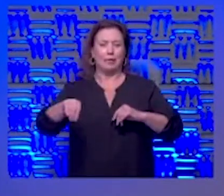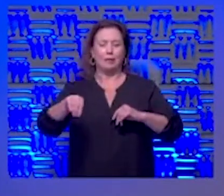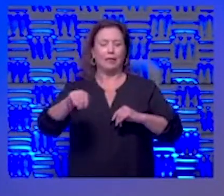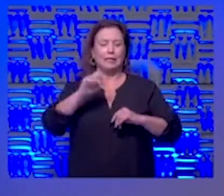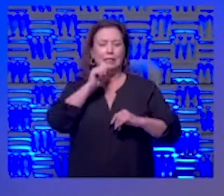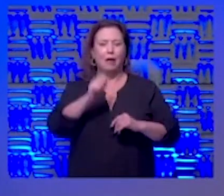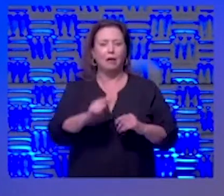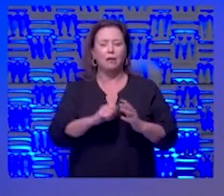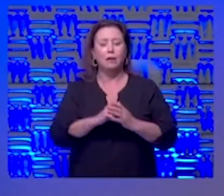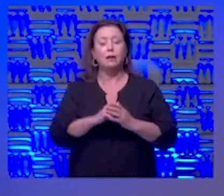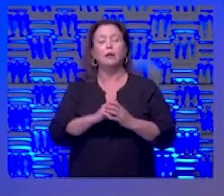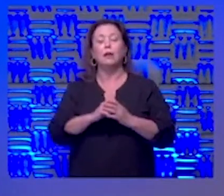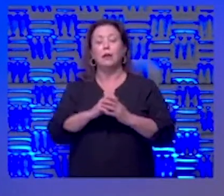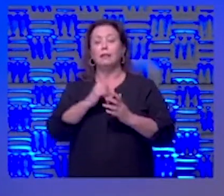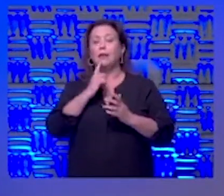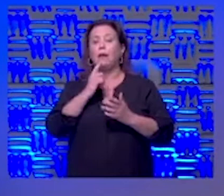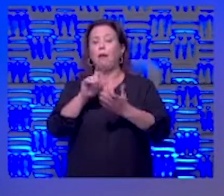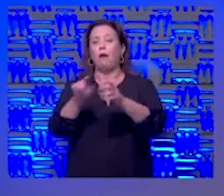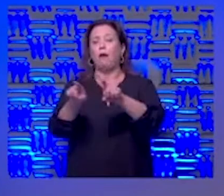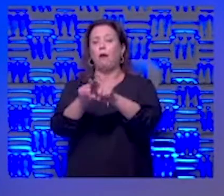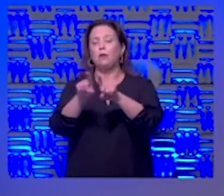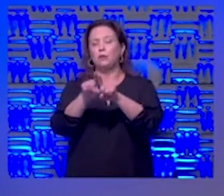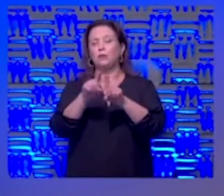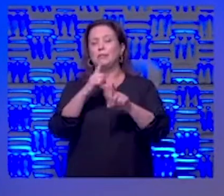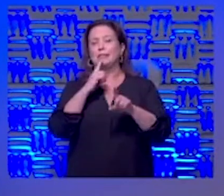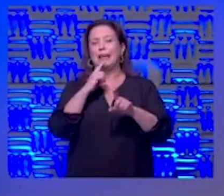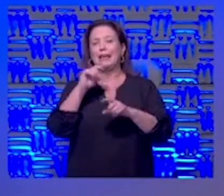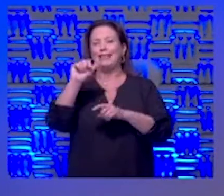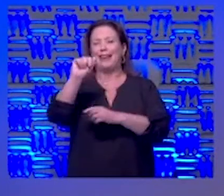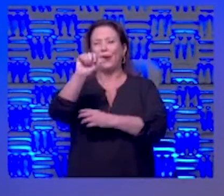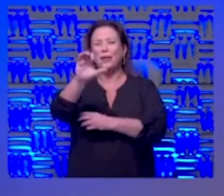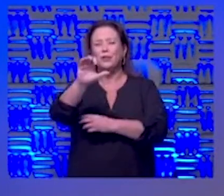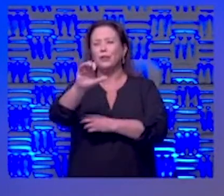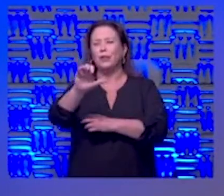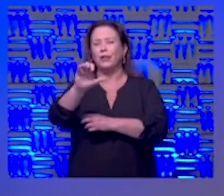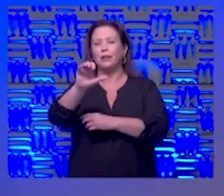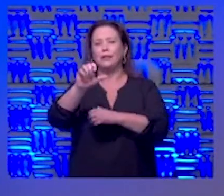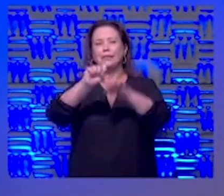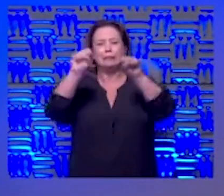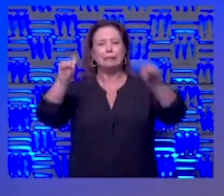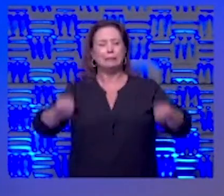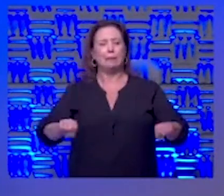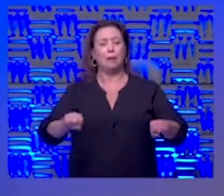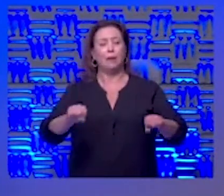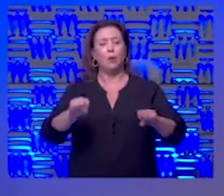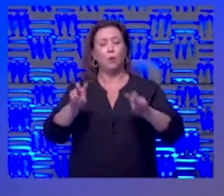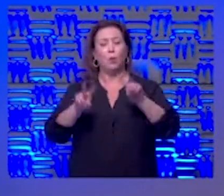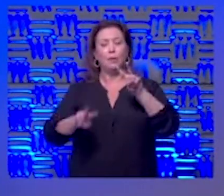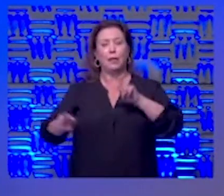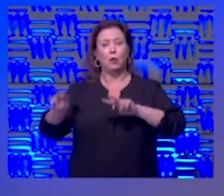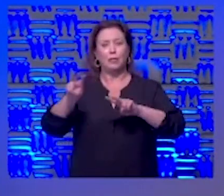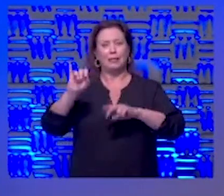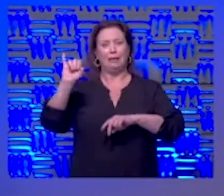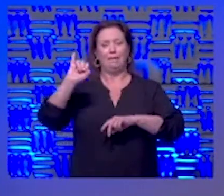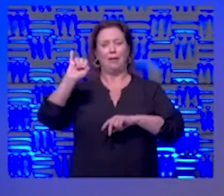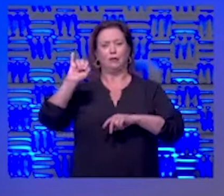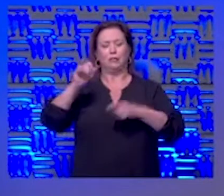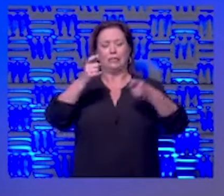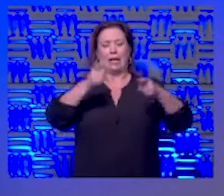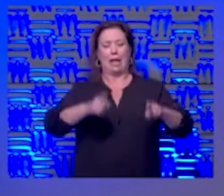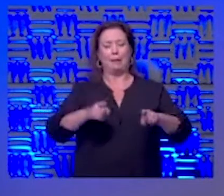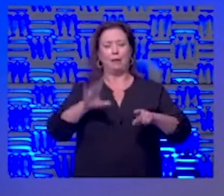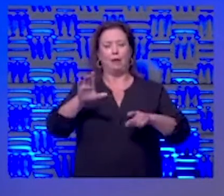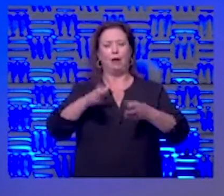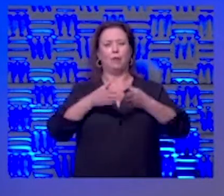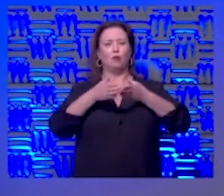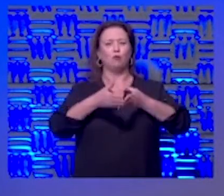also, they certainly ruled out things like the AC or the air conditioning system when they looked at the infections that occurred, say, on the